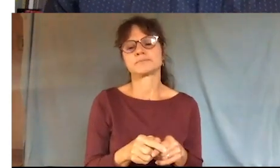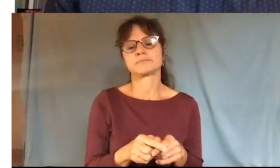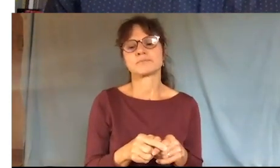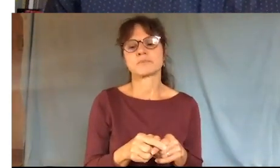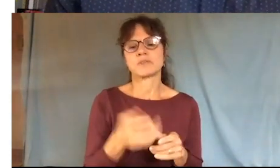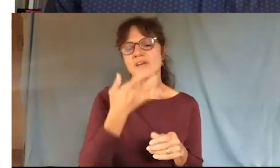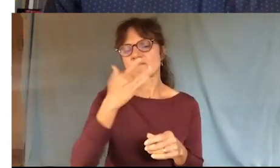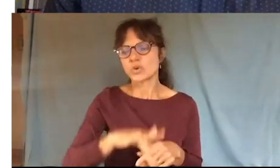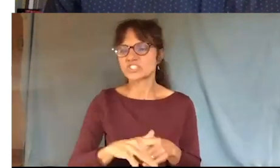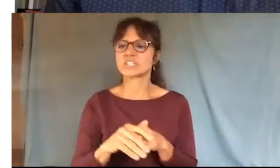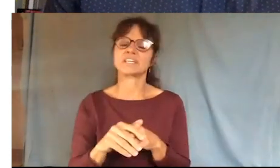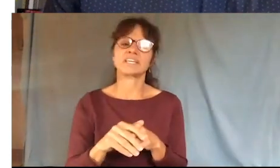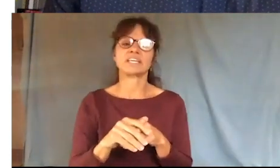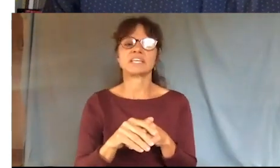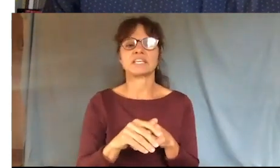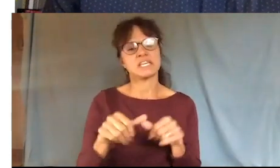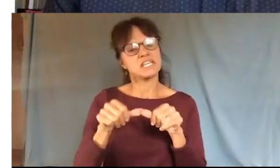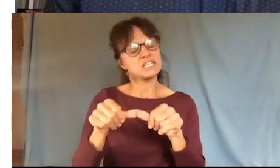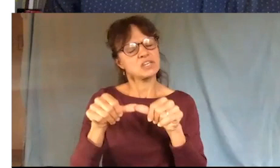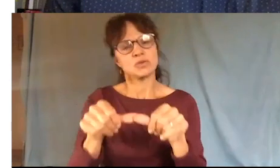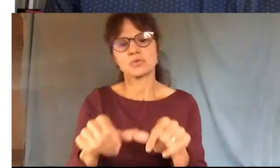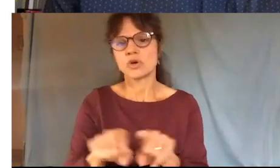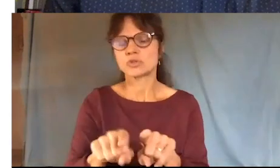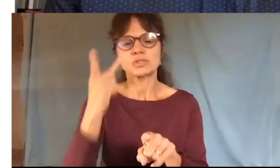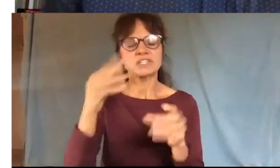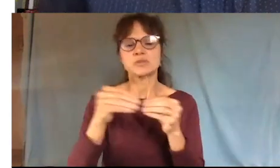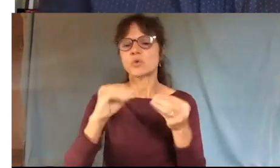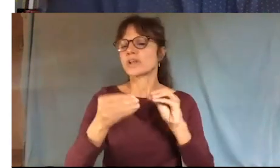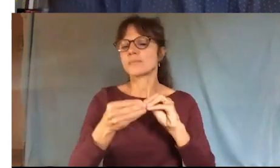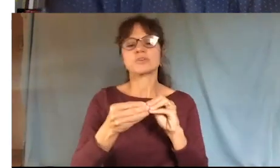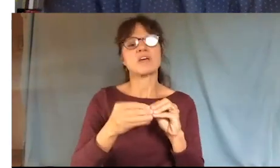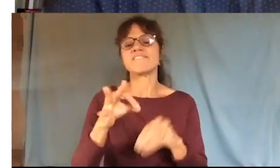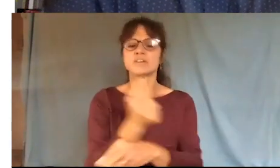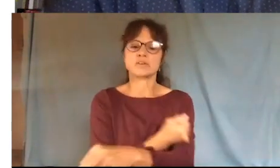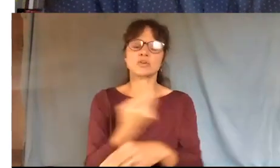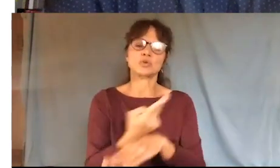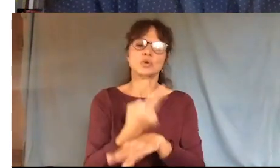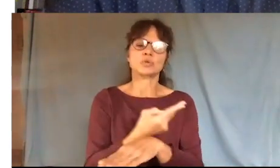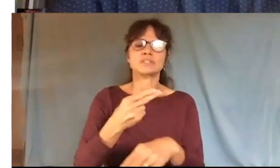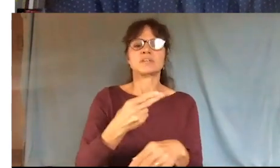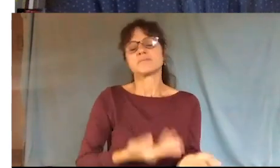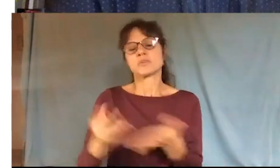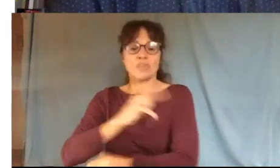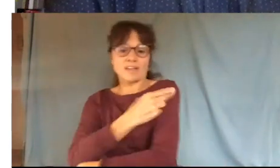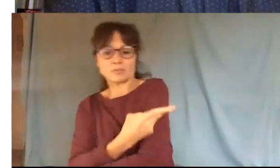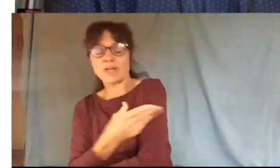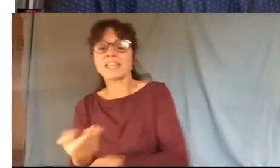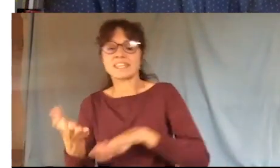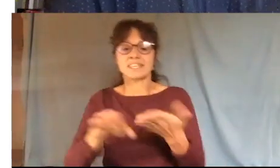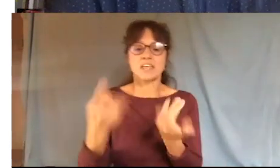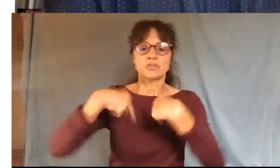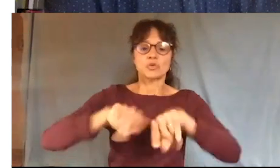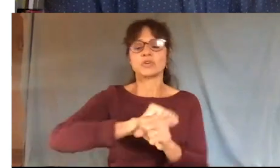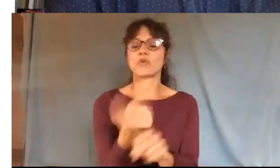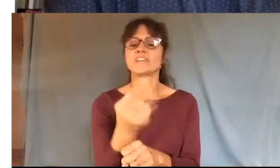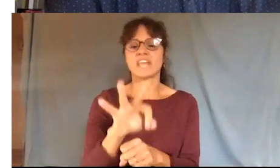And unfortunately, it keeps going. We're also seeing higher rates of substance use hospitalizations and deaths during the